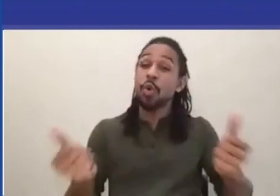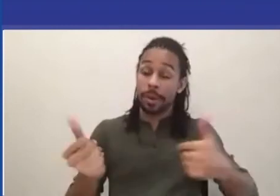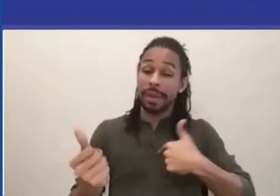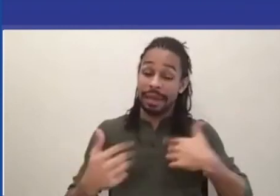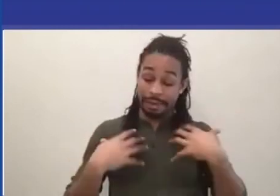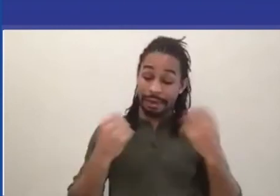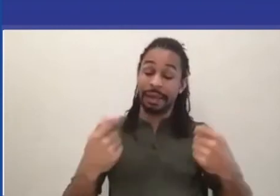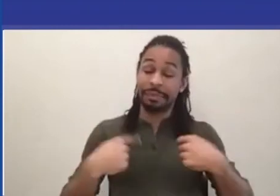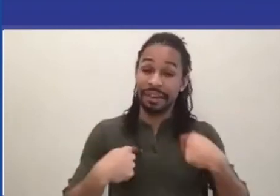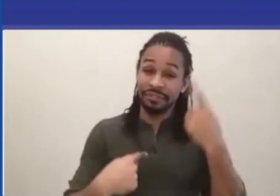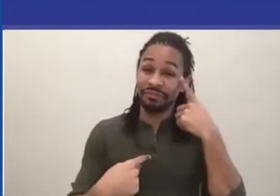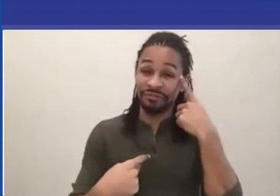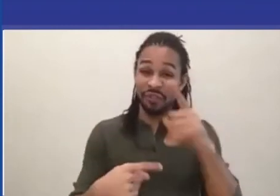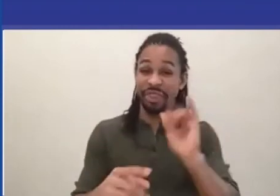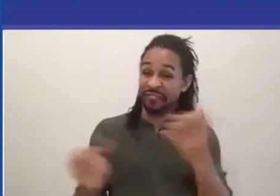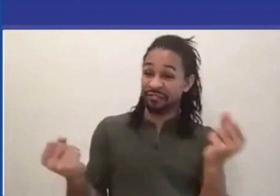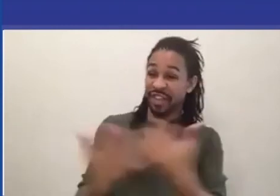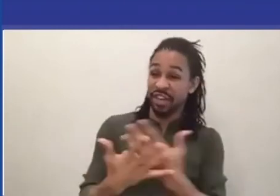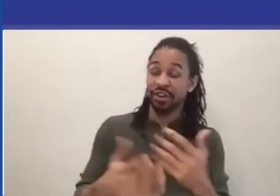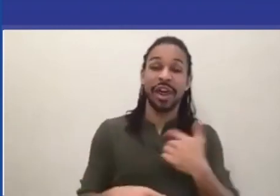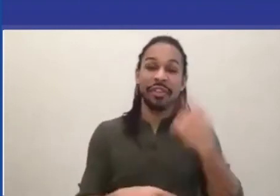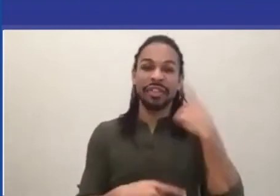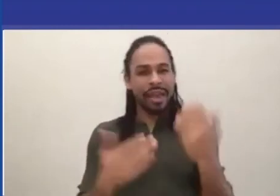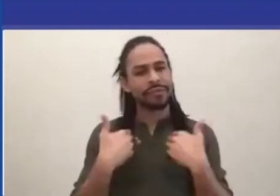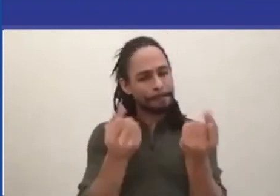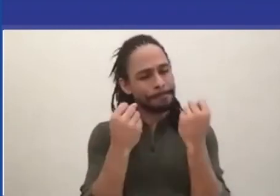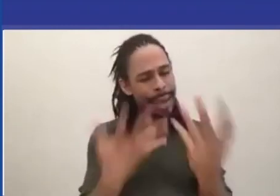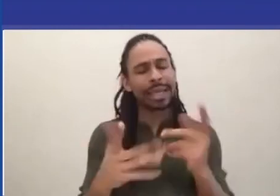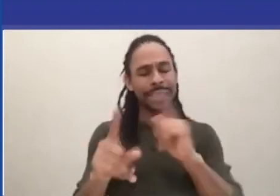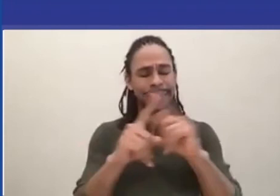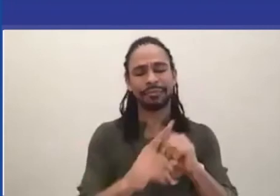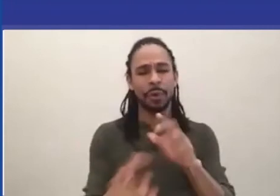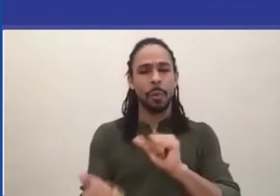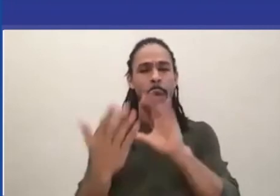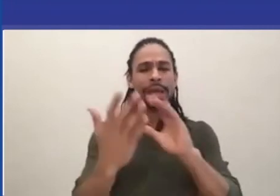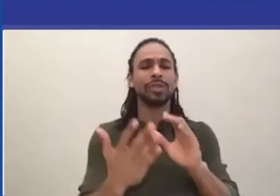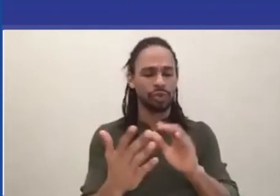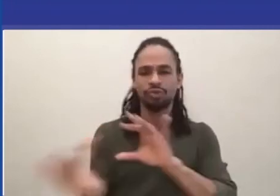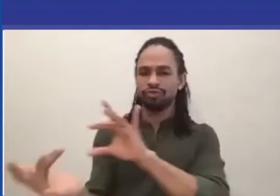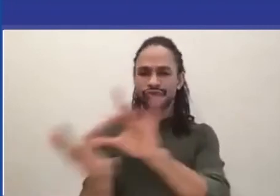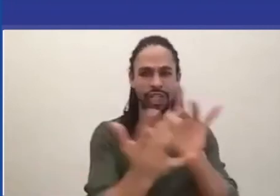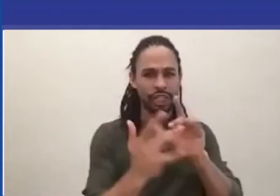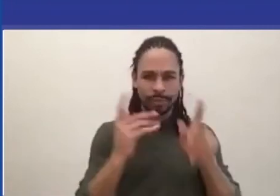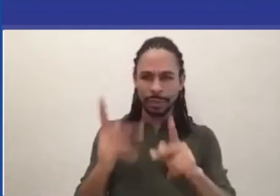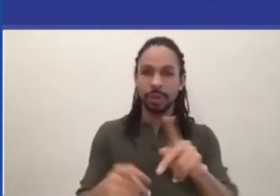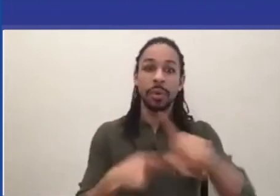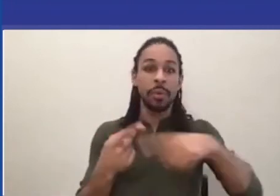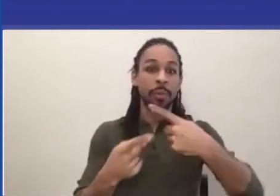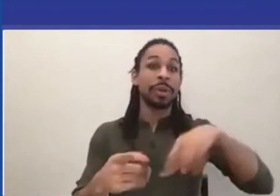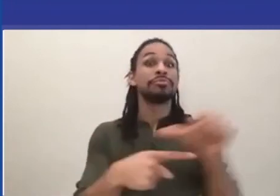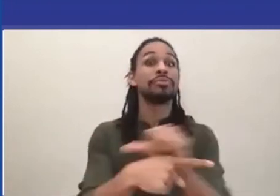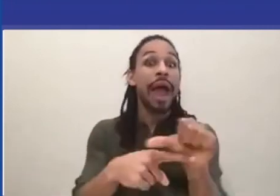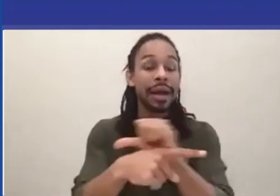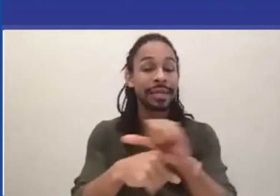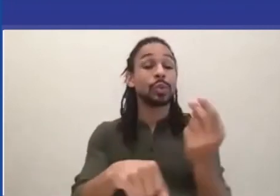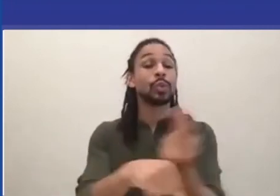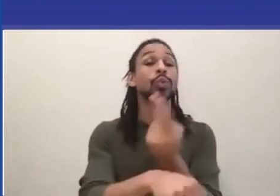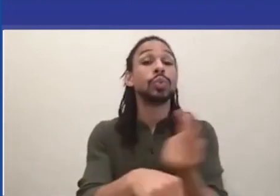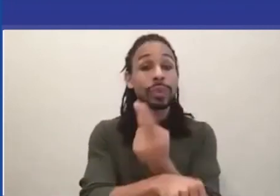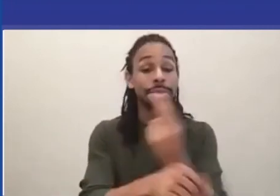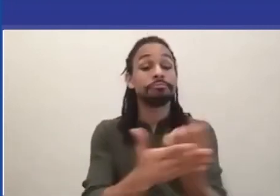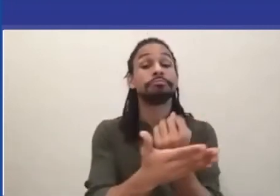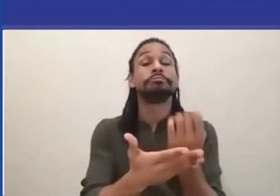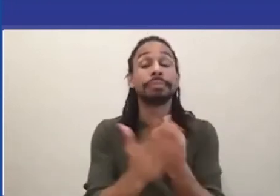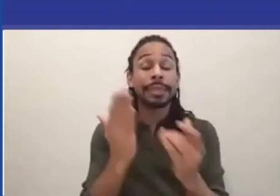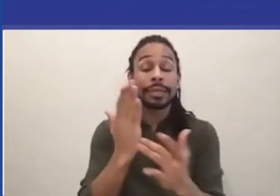when we practice using the technology, we see its faults, its powers.